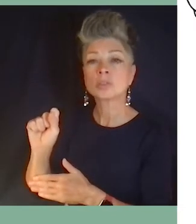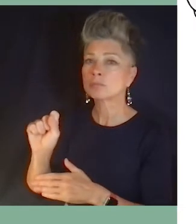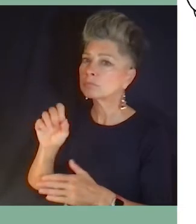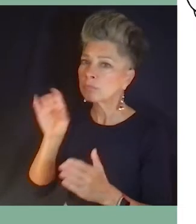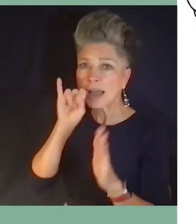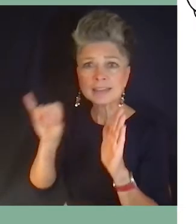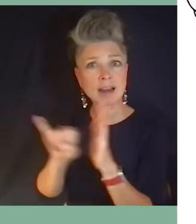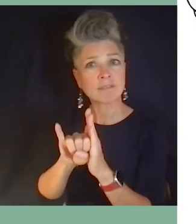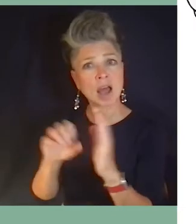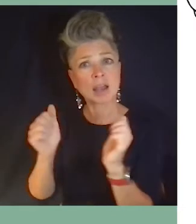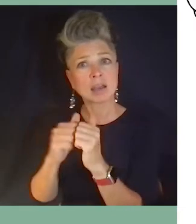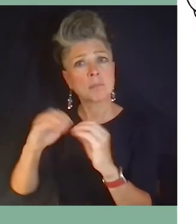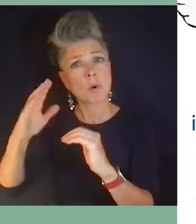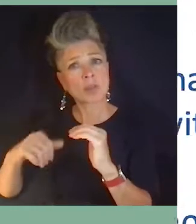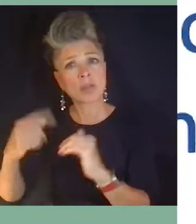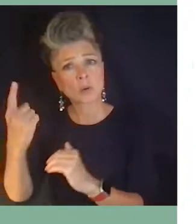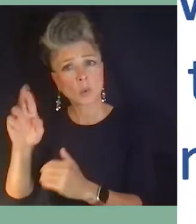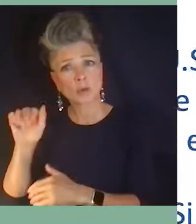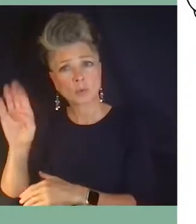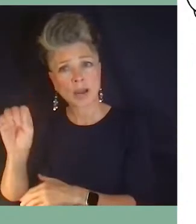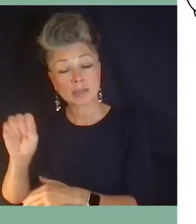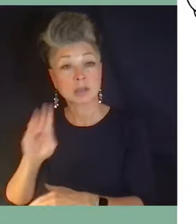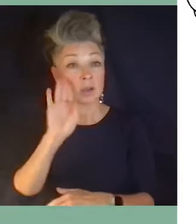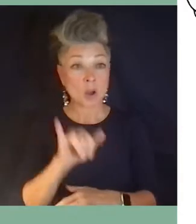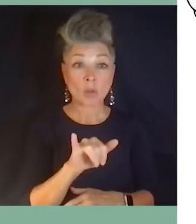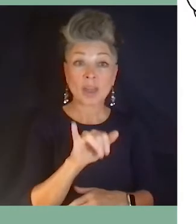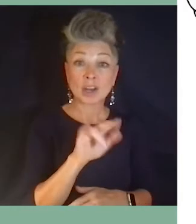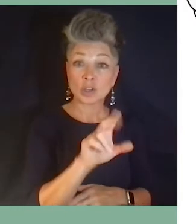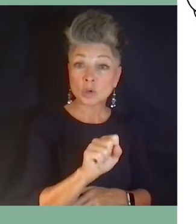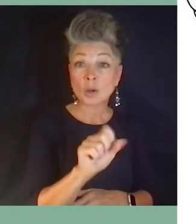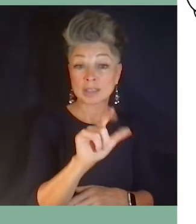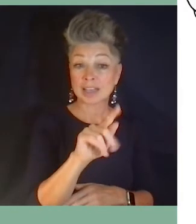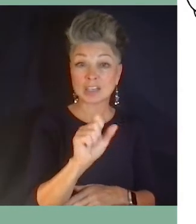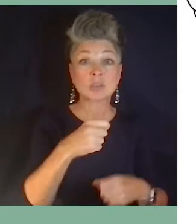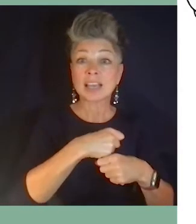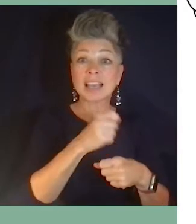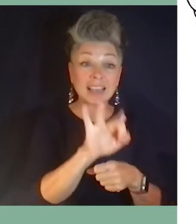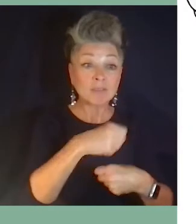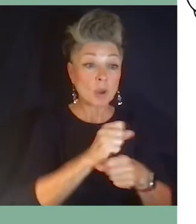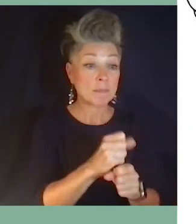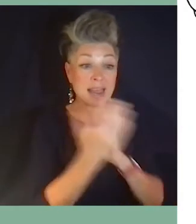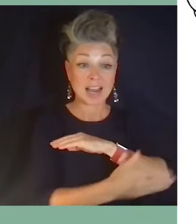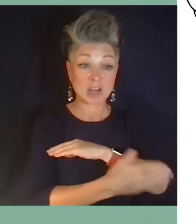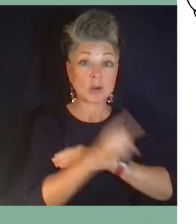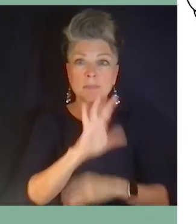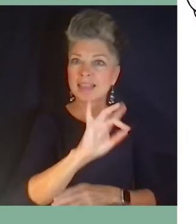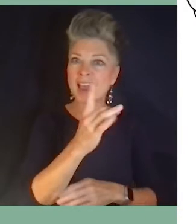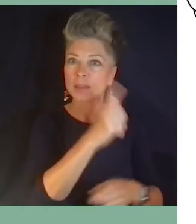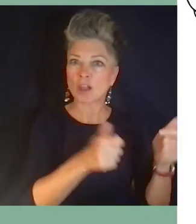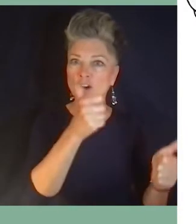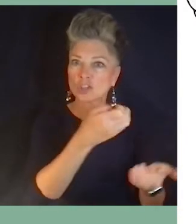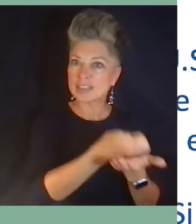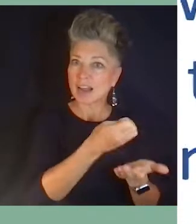identify with more than one race. Did you know if US Latinos would make up a country, we'd be the eighth largest economy in the